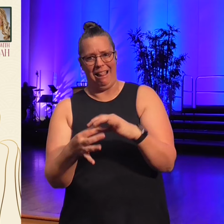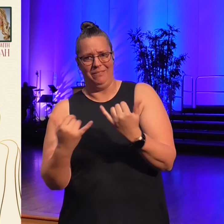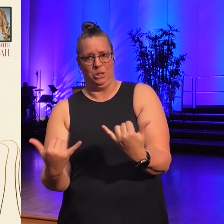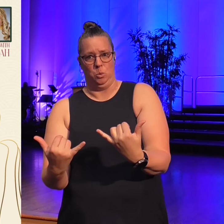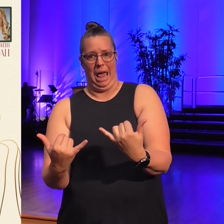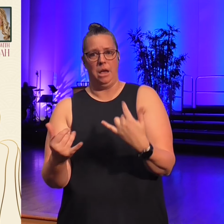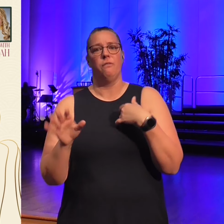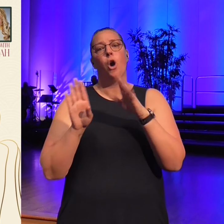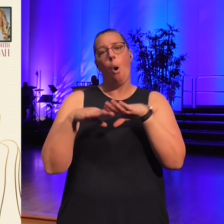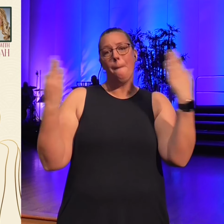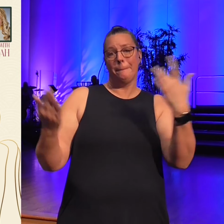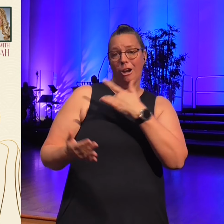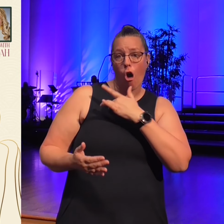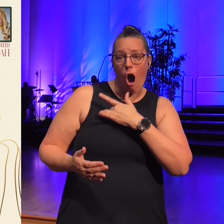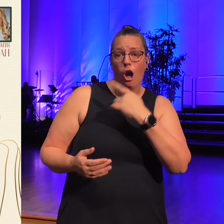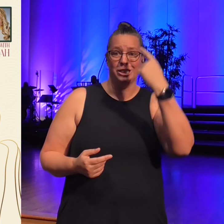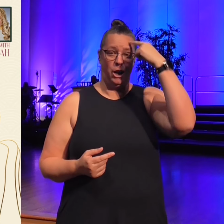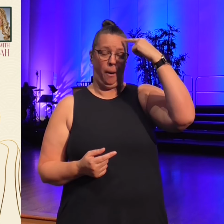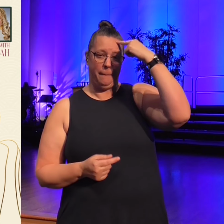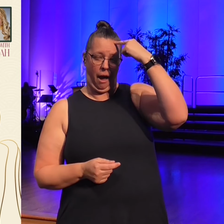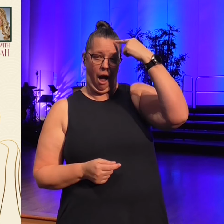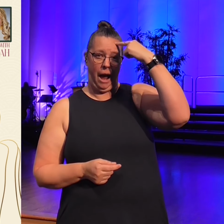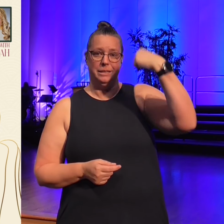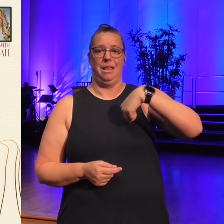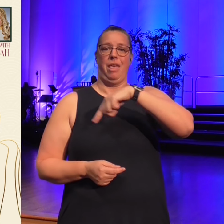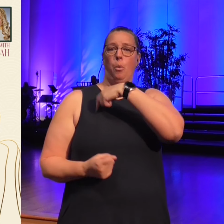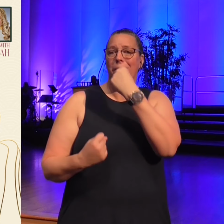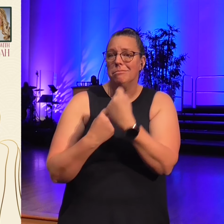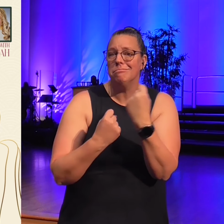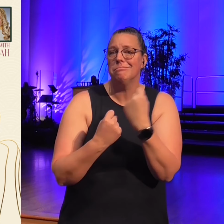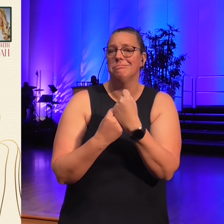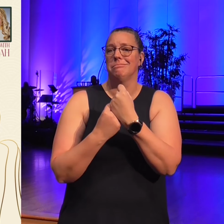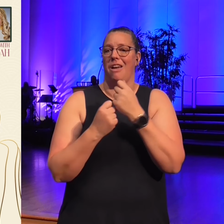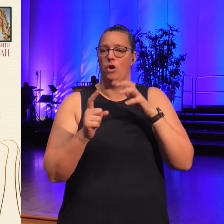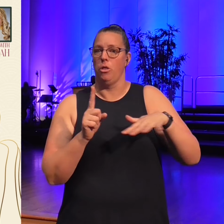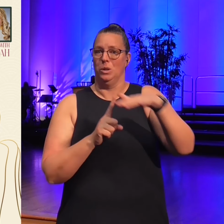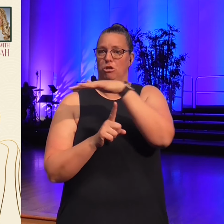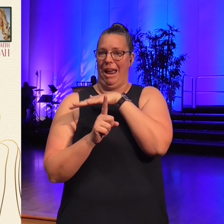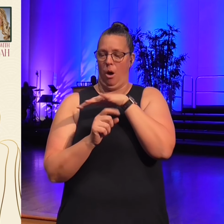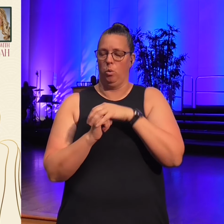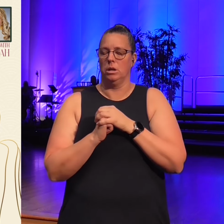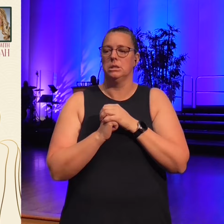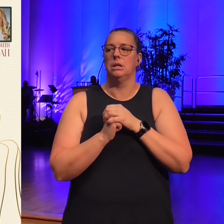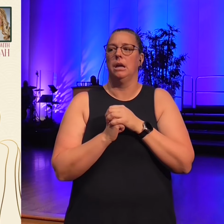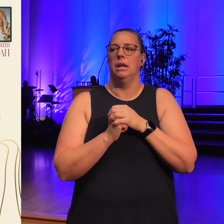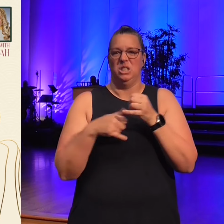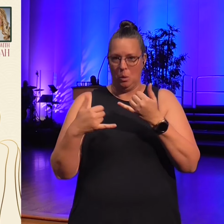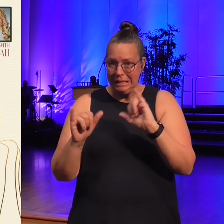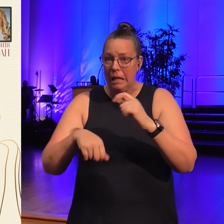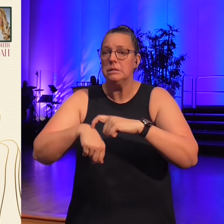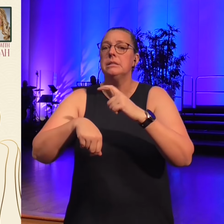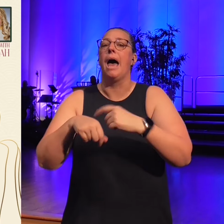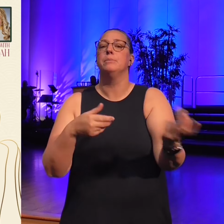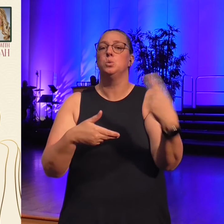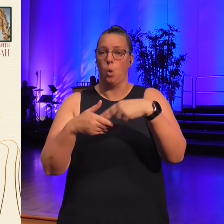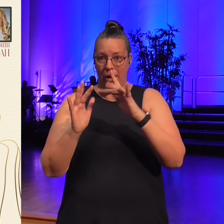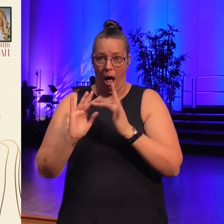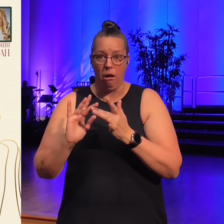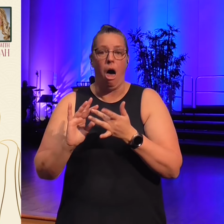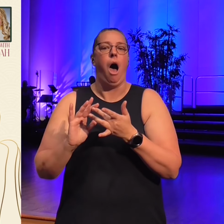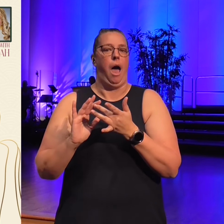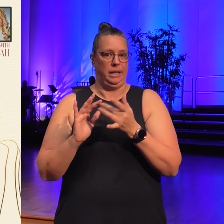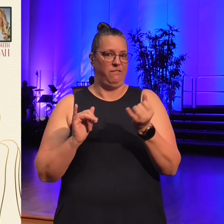hearts and taming our minds so that we can be of support to those around us. And there's still time to join online, too, if you